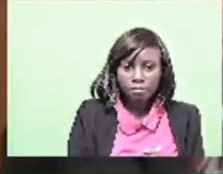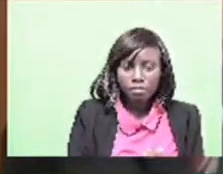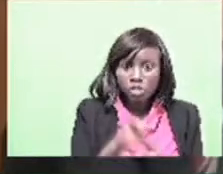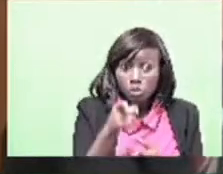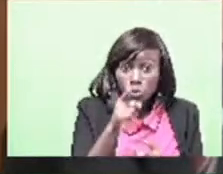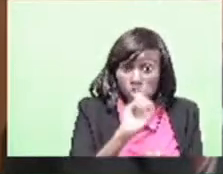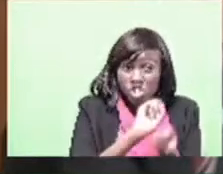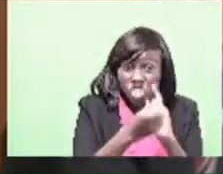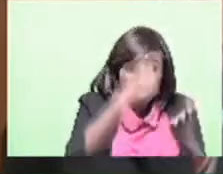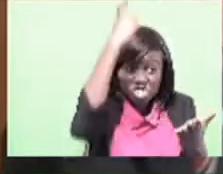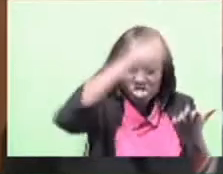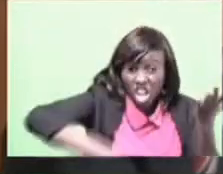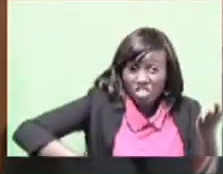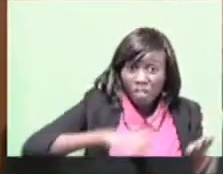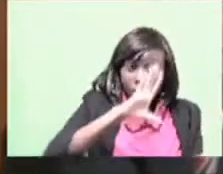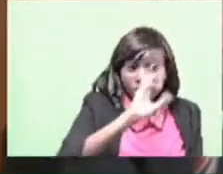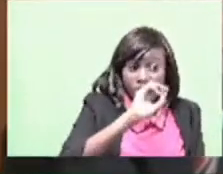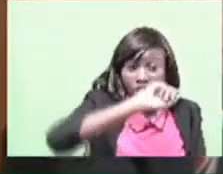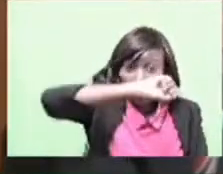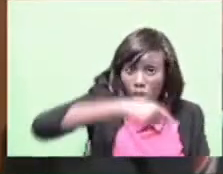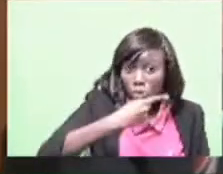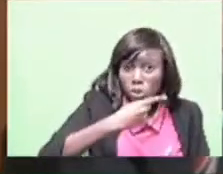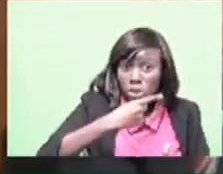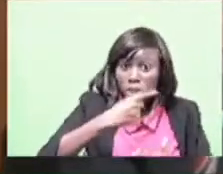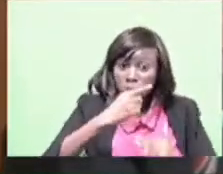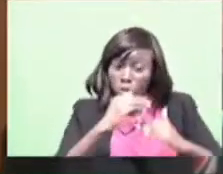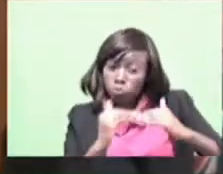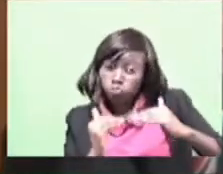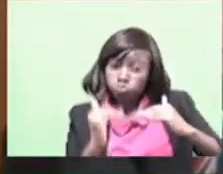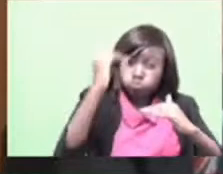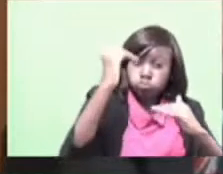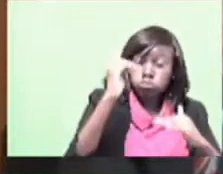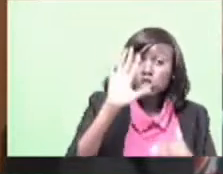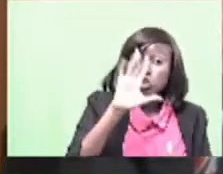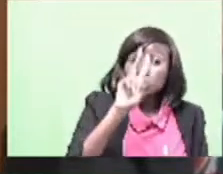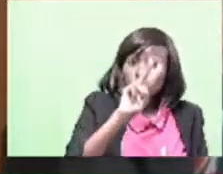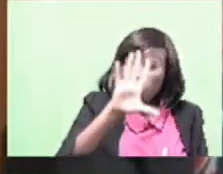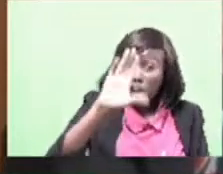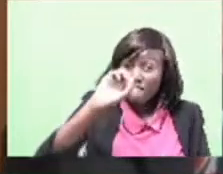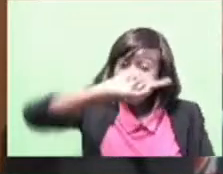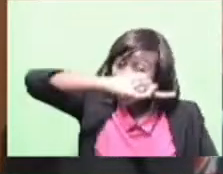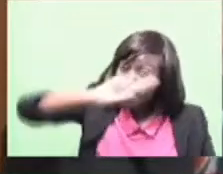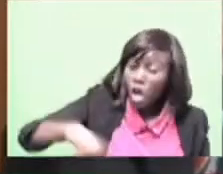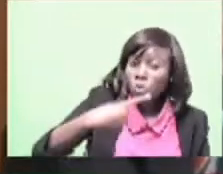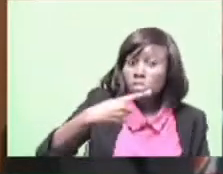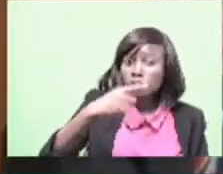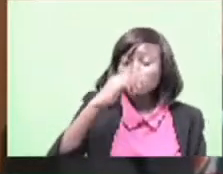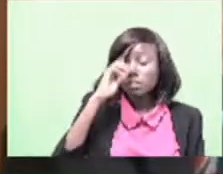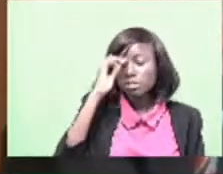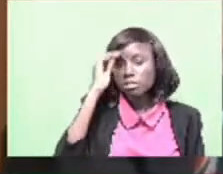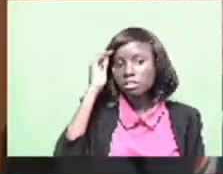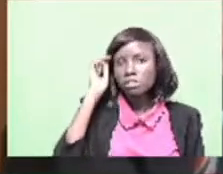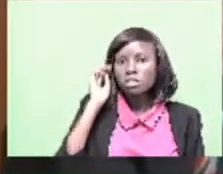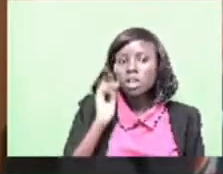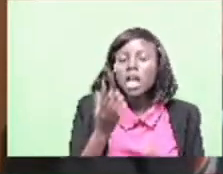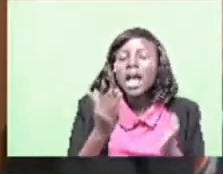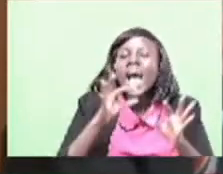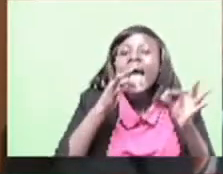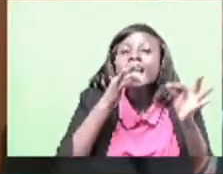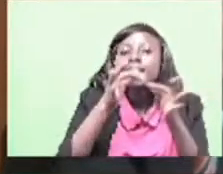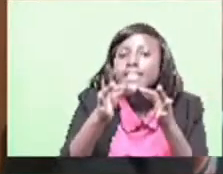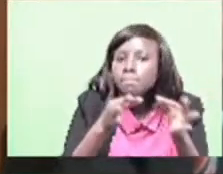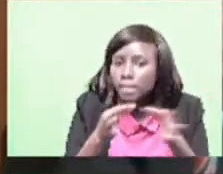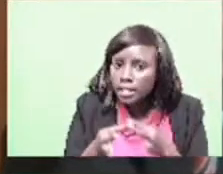250,000, if you can give me an example in your wind-up as to what type of violation would